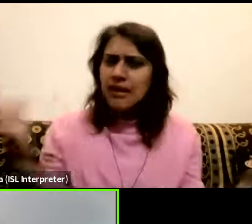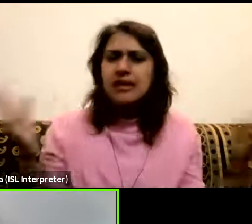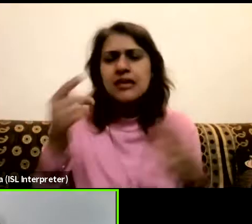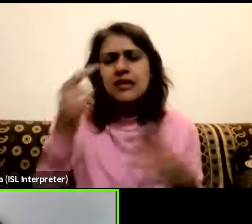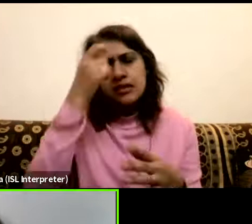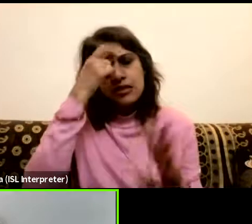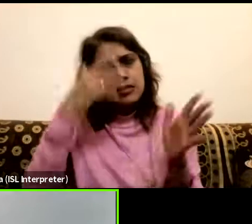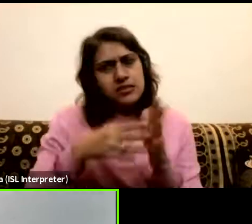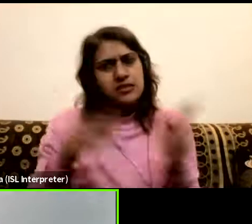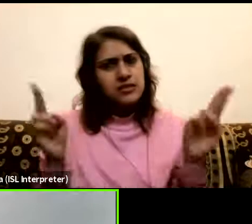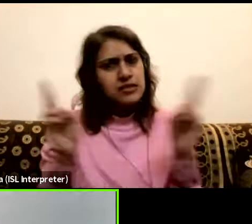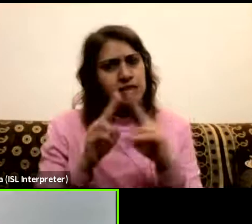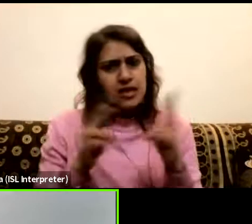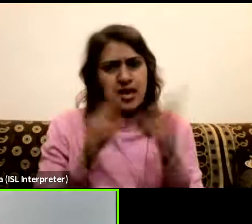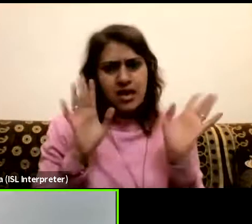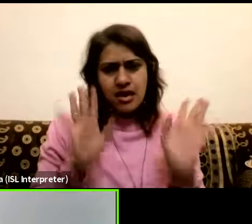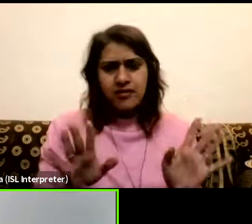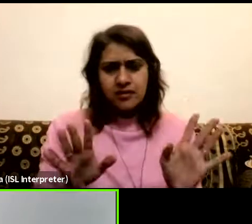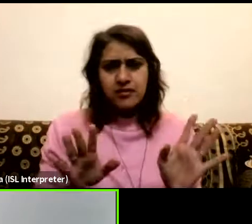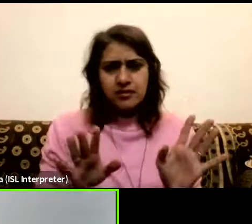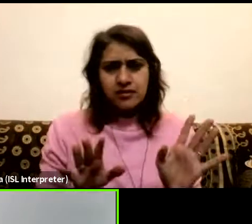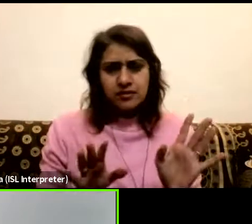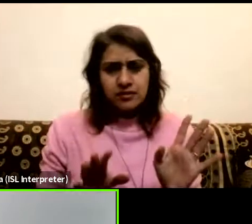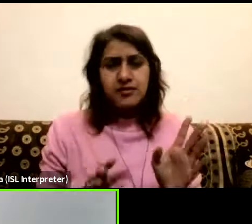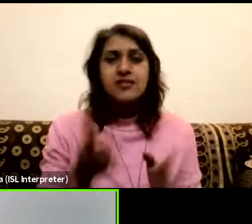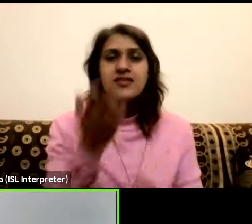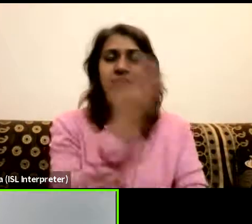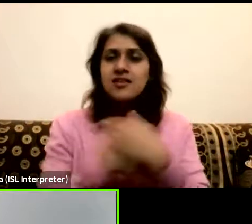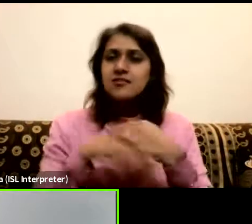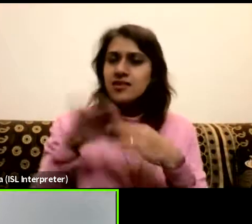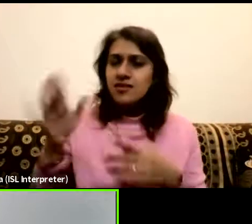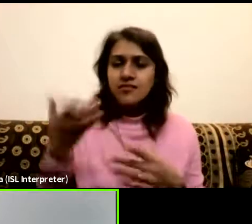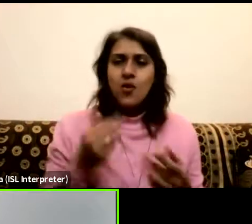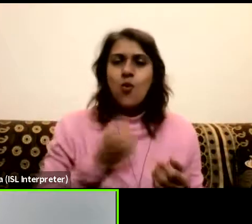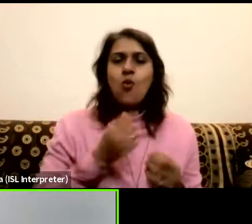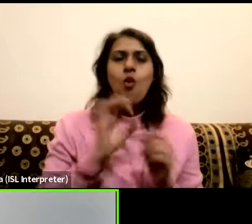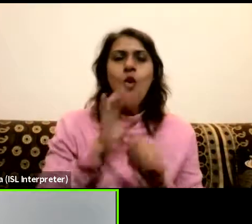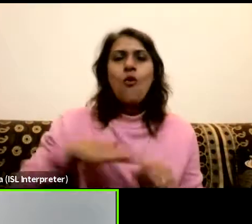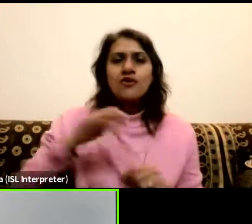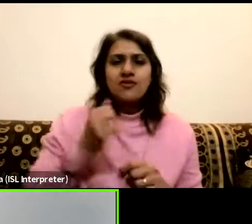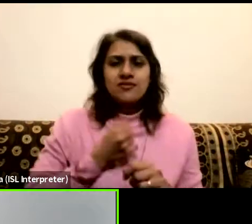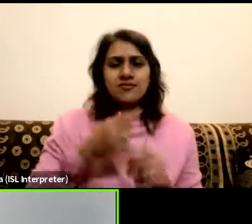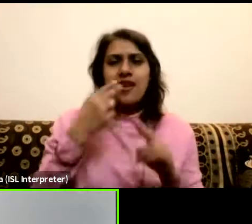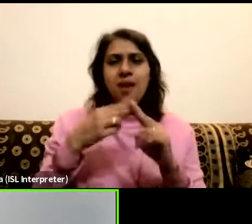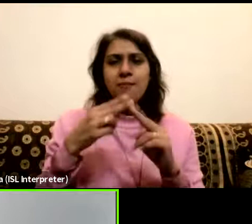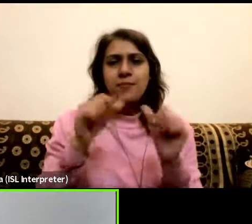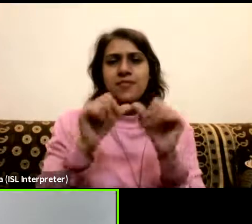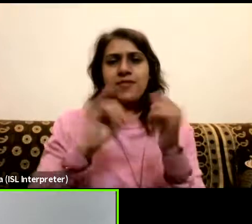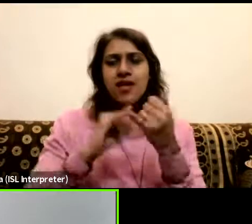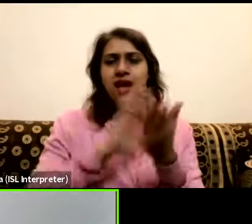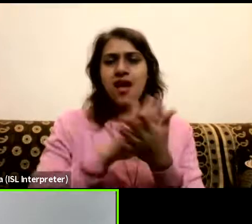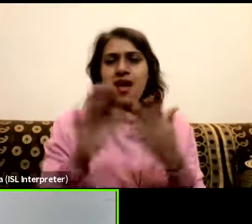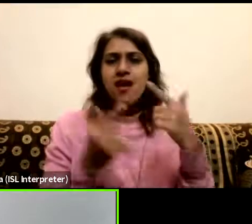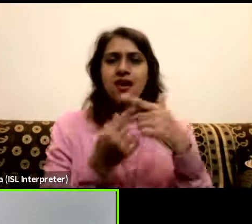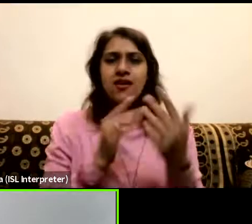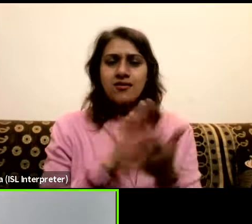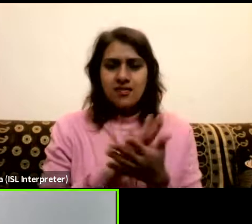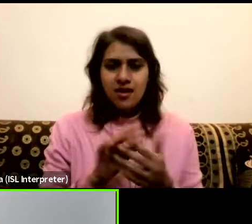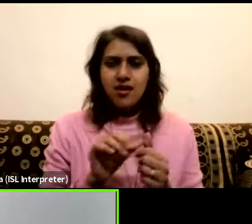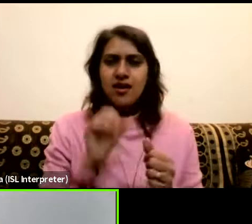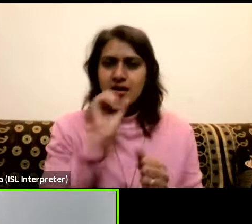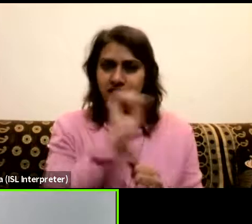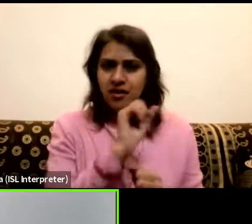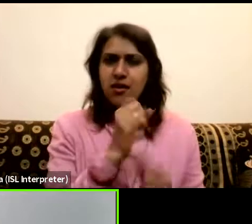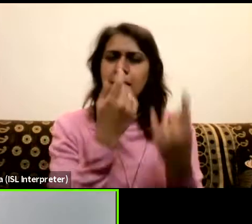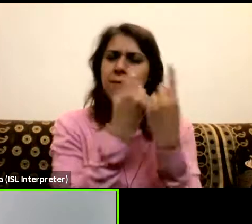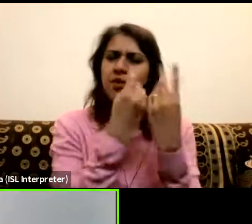However, if we look at children with disabilities, ASTHA, my organization, we reached out to over 2,000 families of